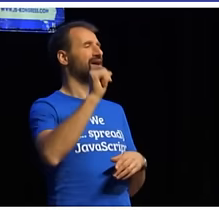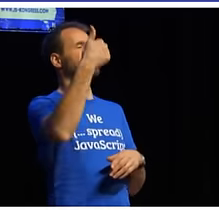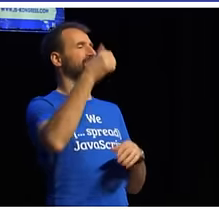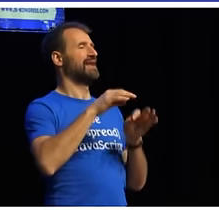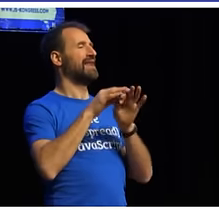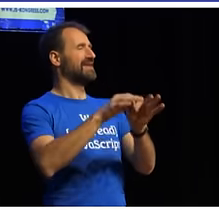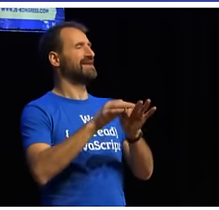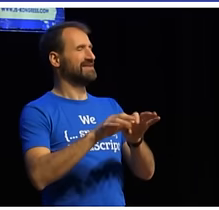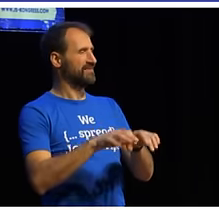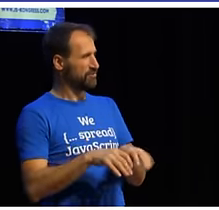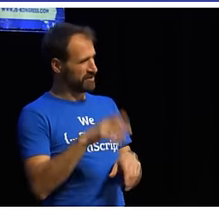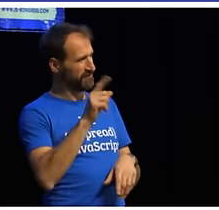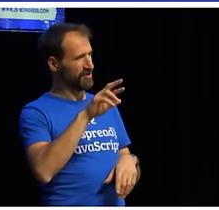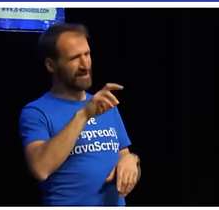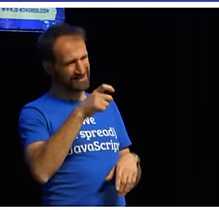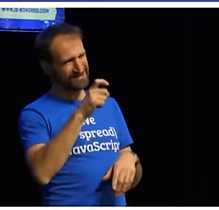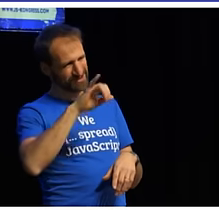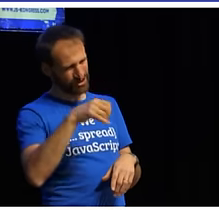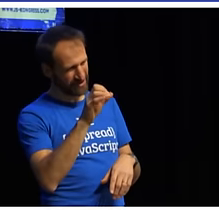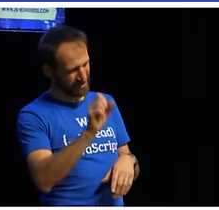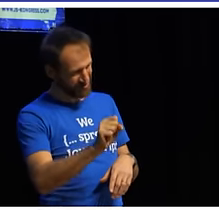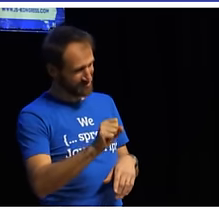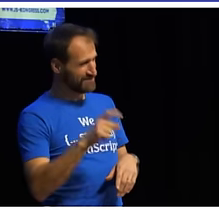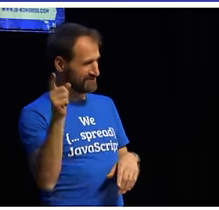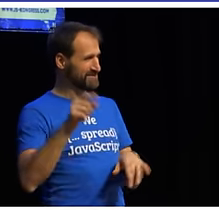of RxJS. And